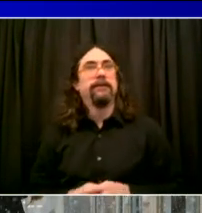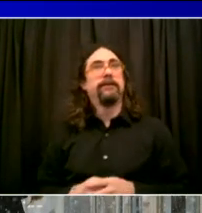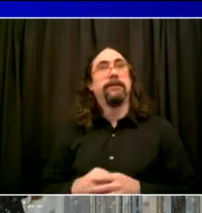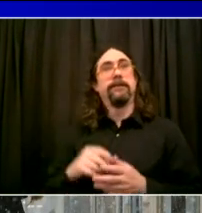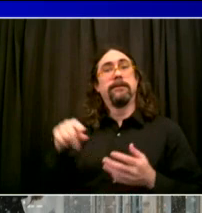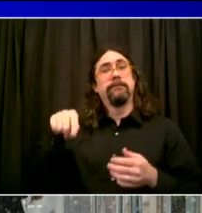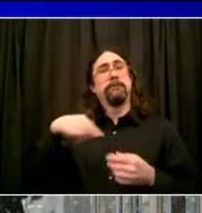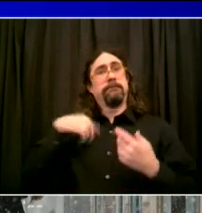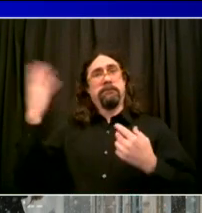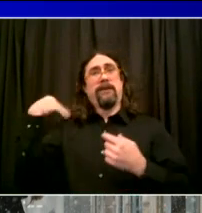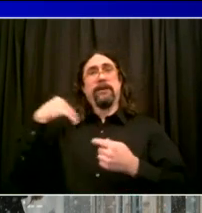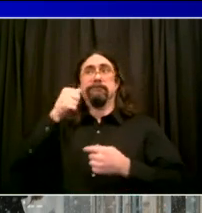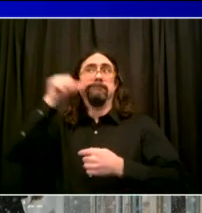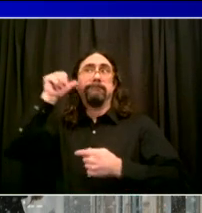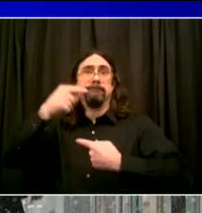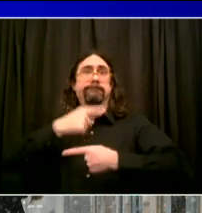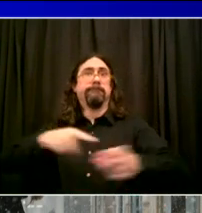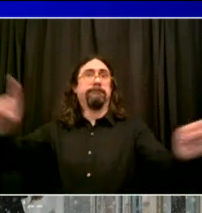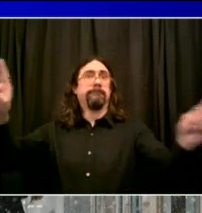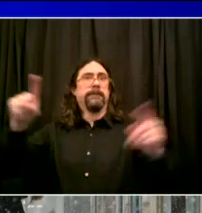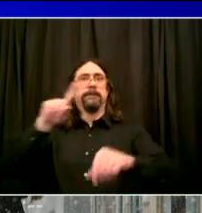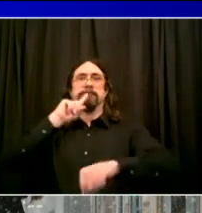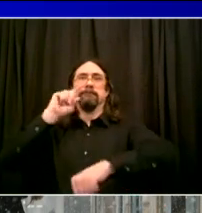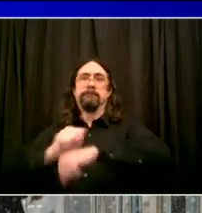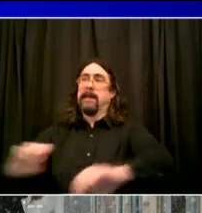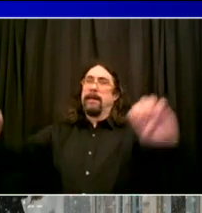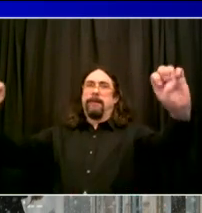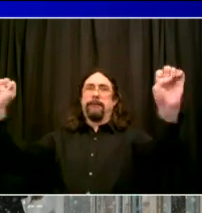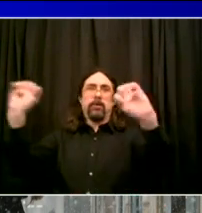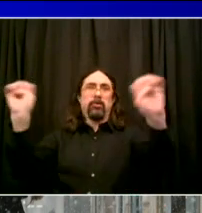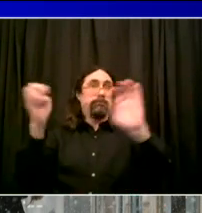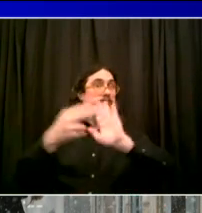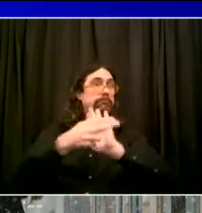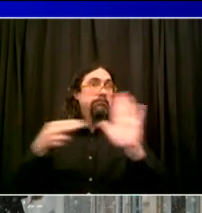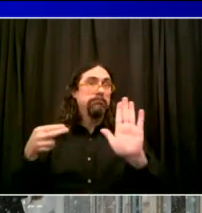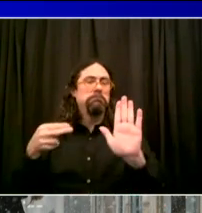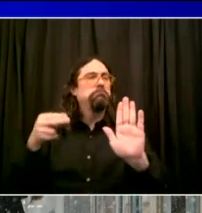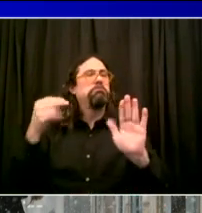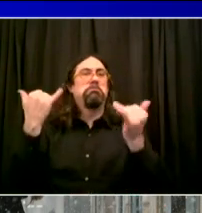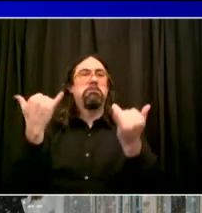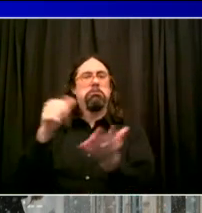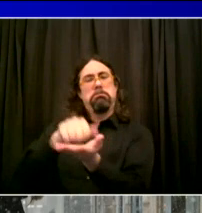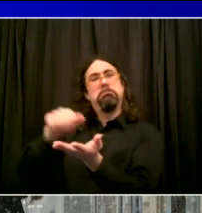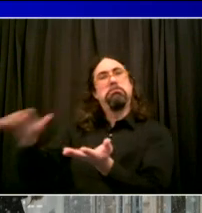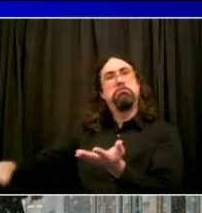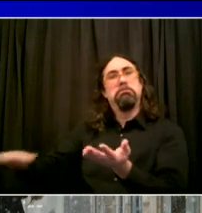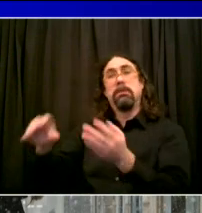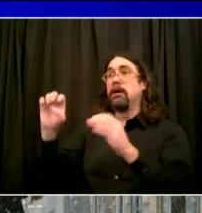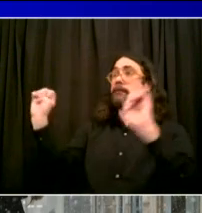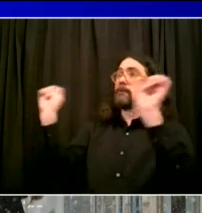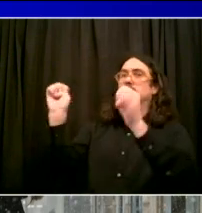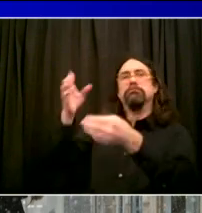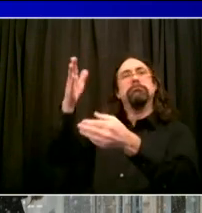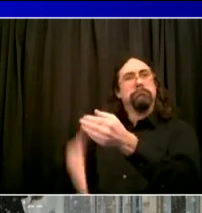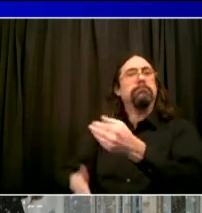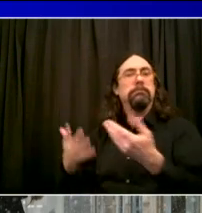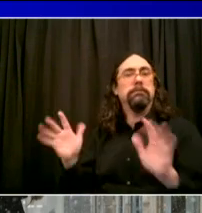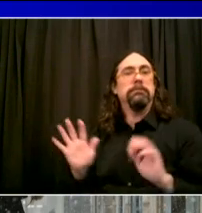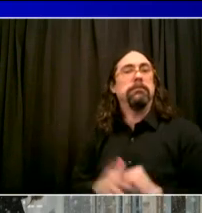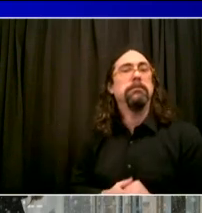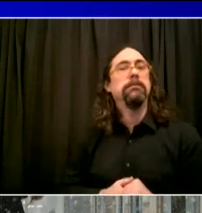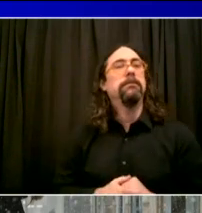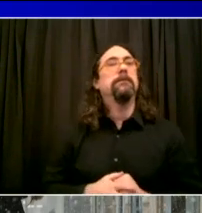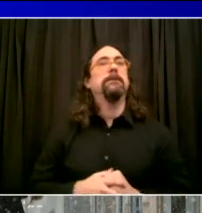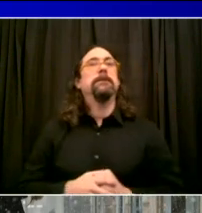on the roads, please don't. If you can stay home, it's still best while the cleanup is continuing. The good